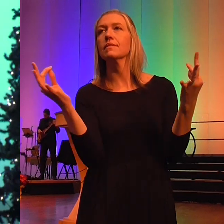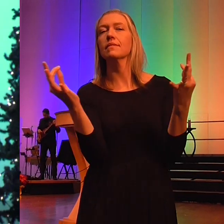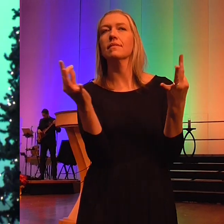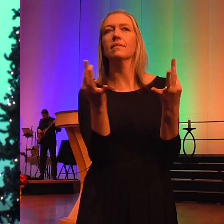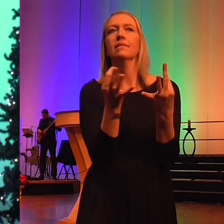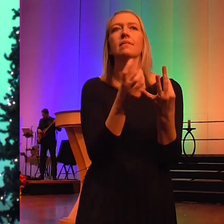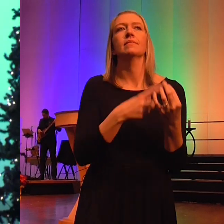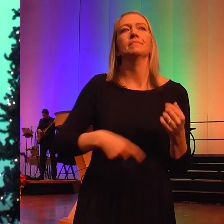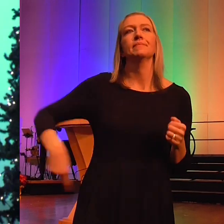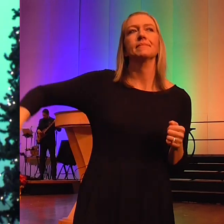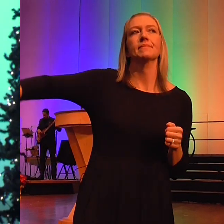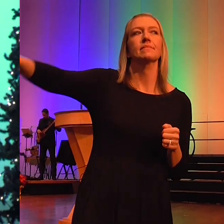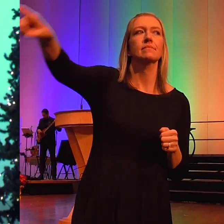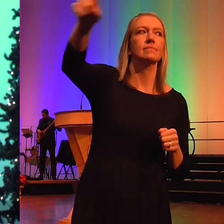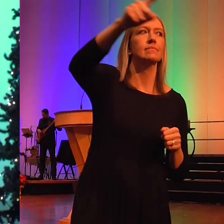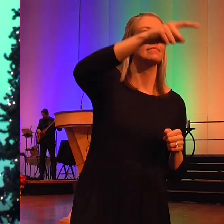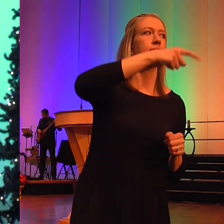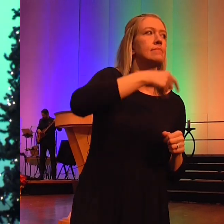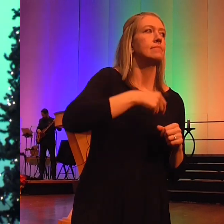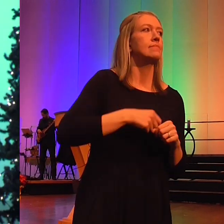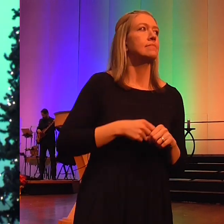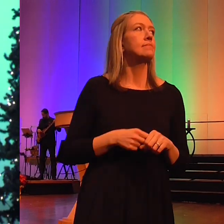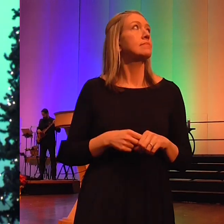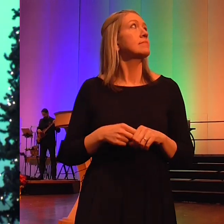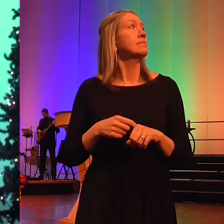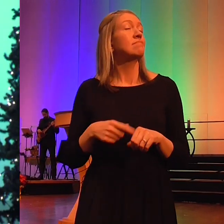family all are we.